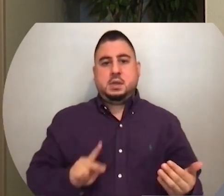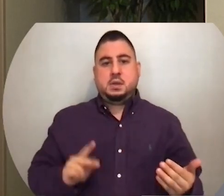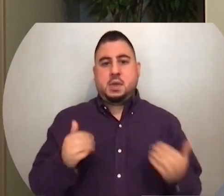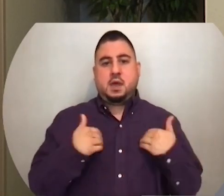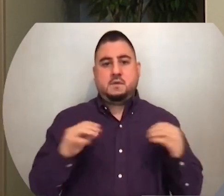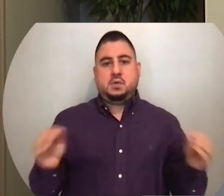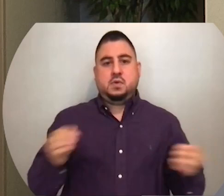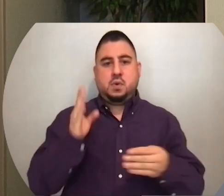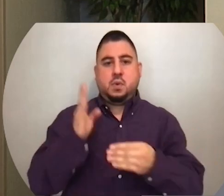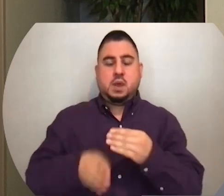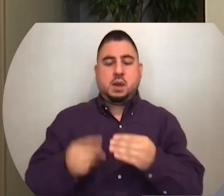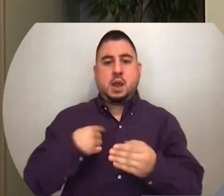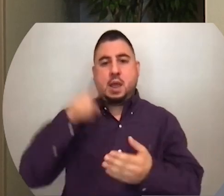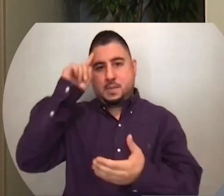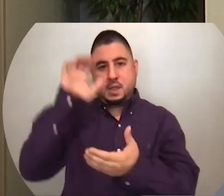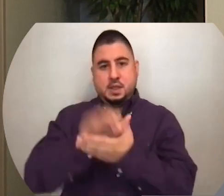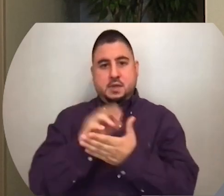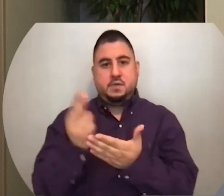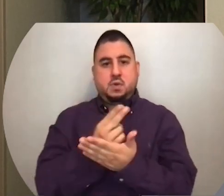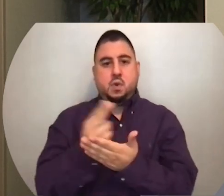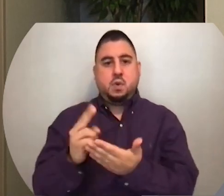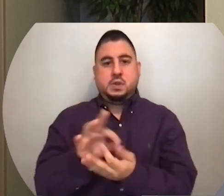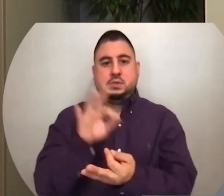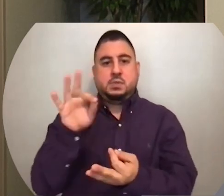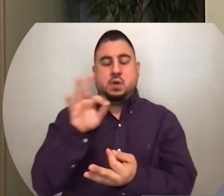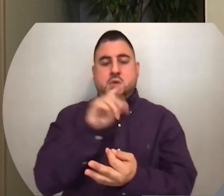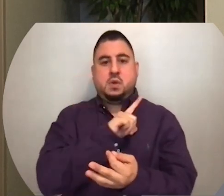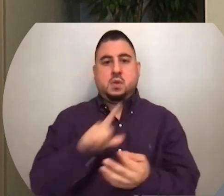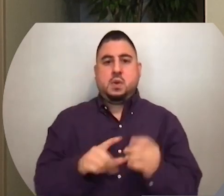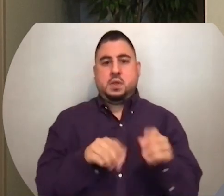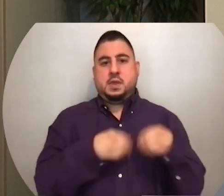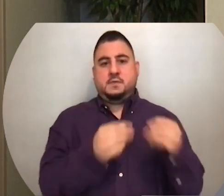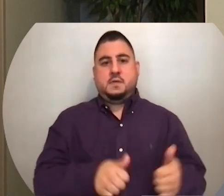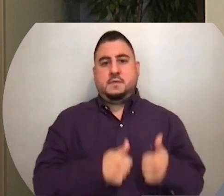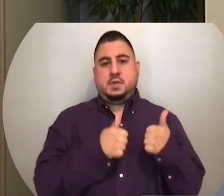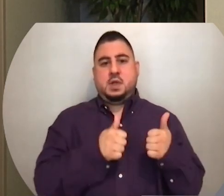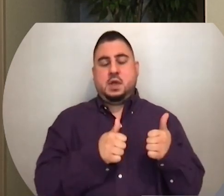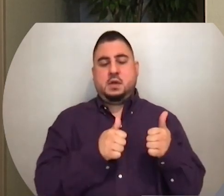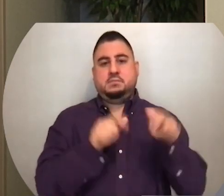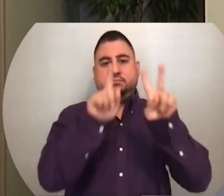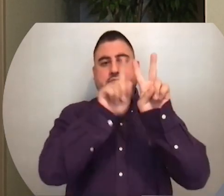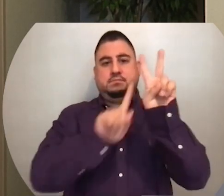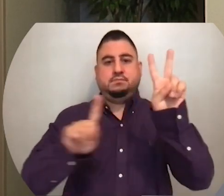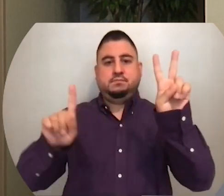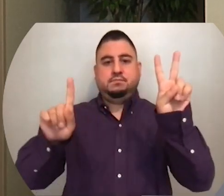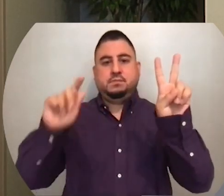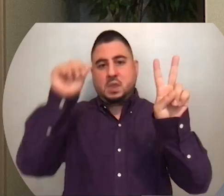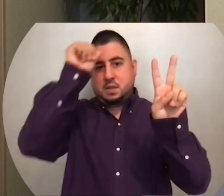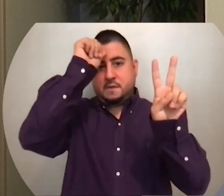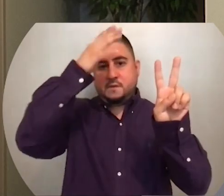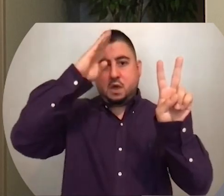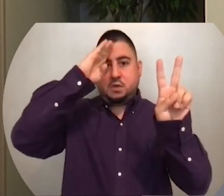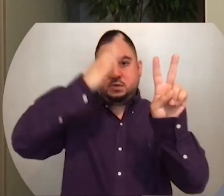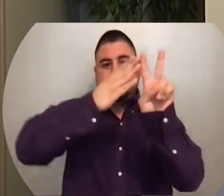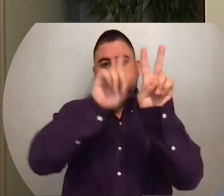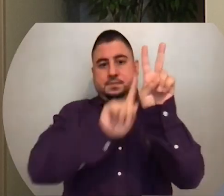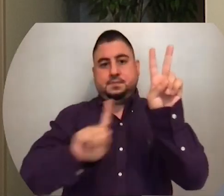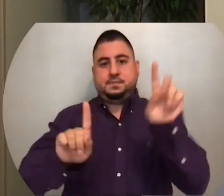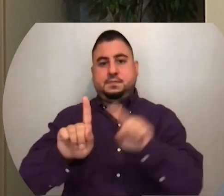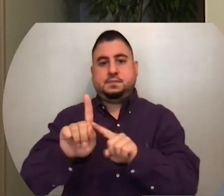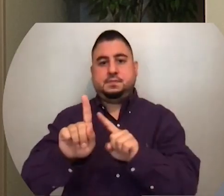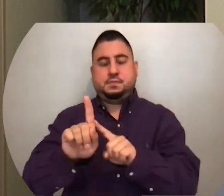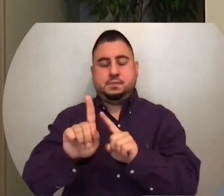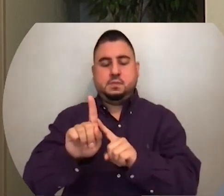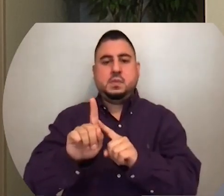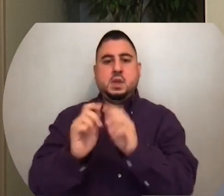will have no end. I believe in the Holy Spirit, the Lord, the giver of life, who proceeds from the Father and the Son, who with the